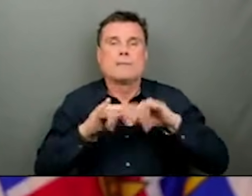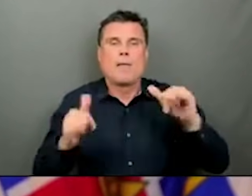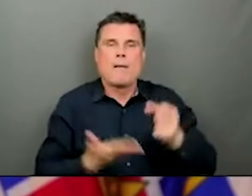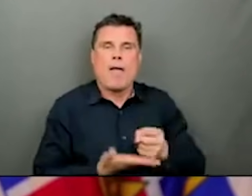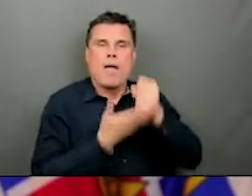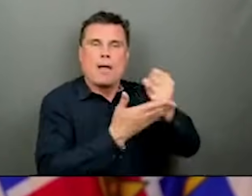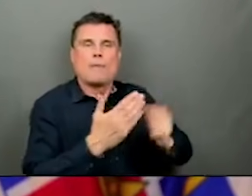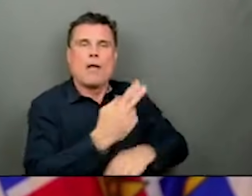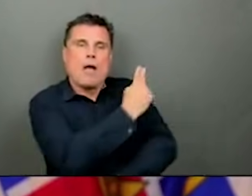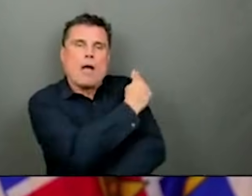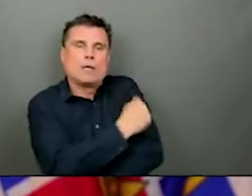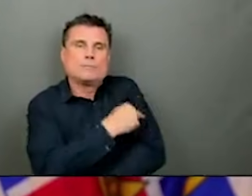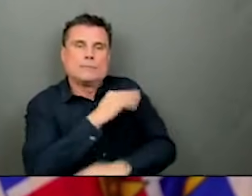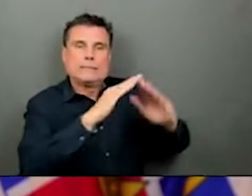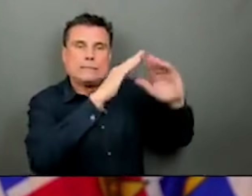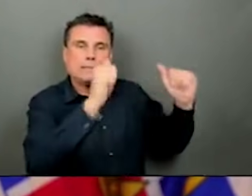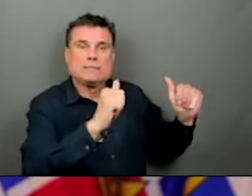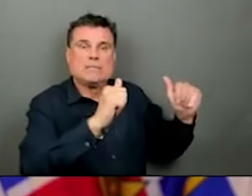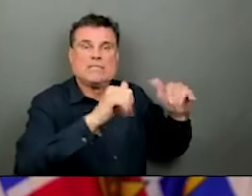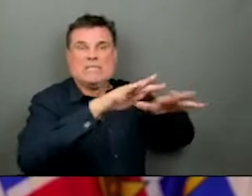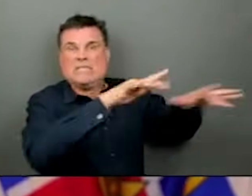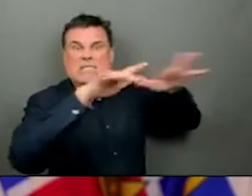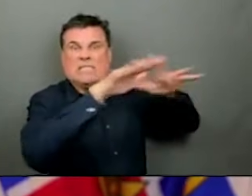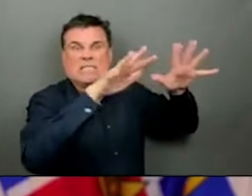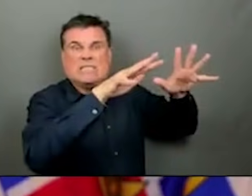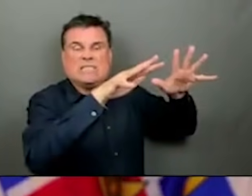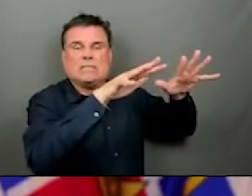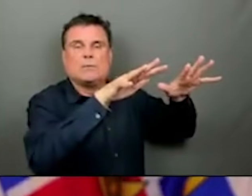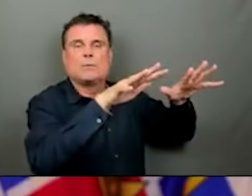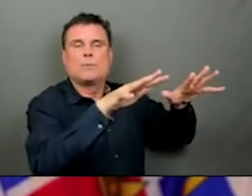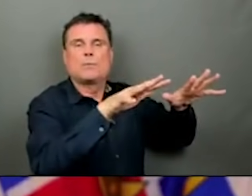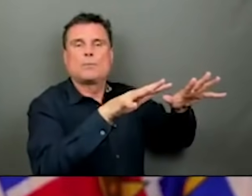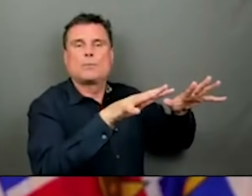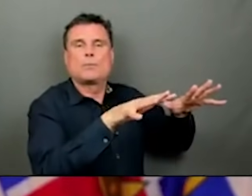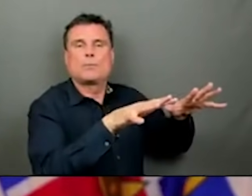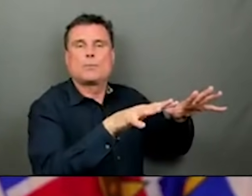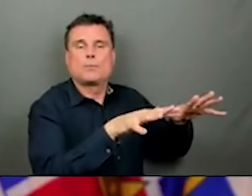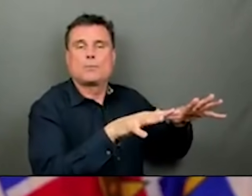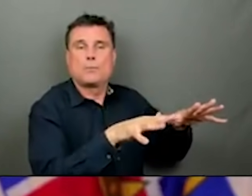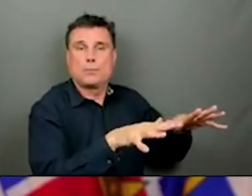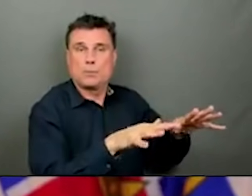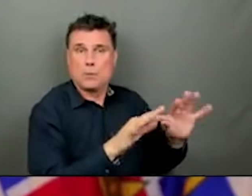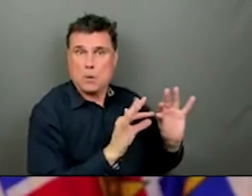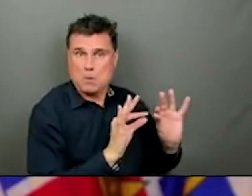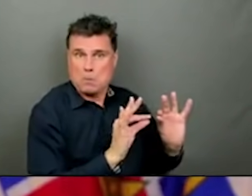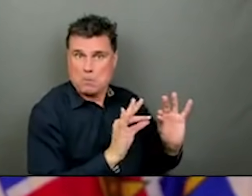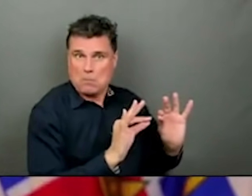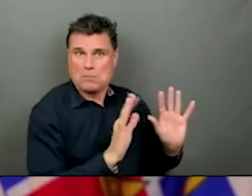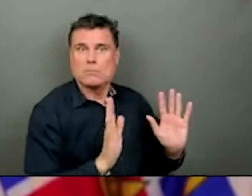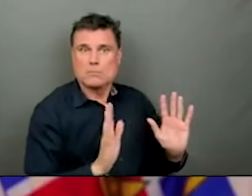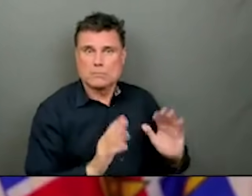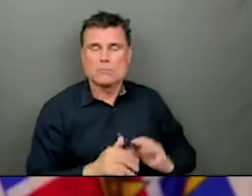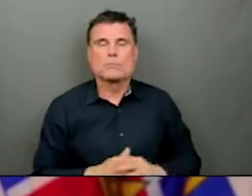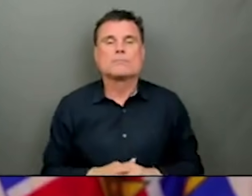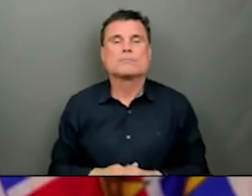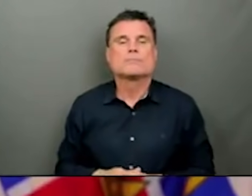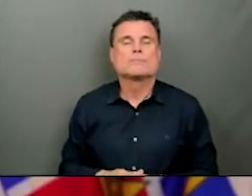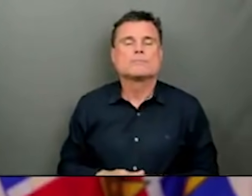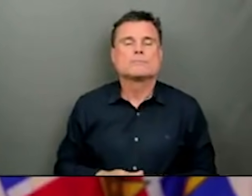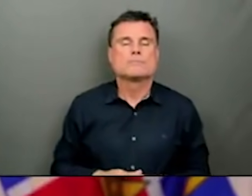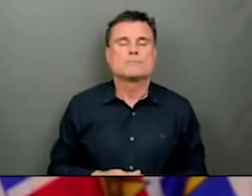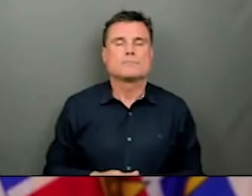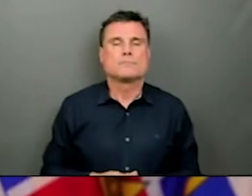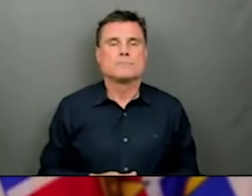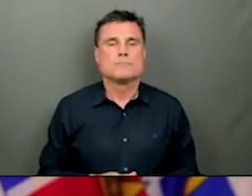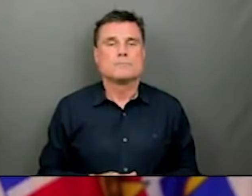the AstraZeneca vaccines that are used extensively there, we're in the high 80s in terms of protection, both vaccines in terms of